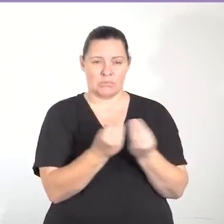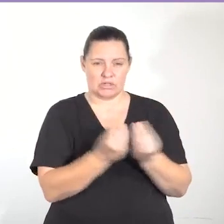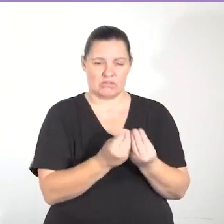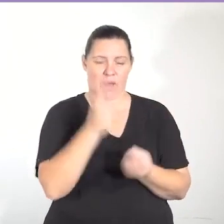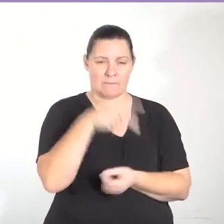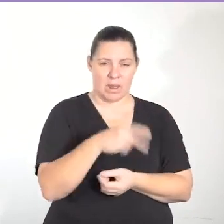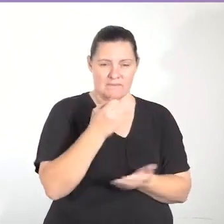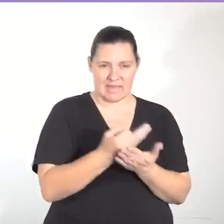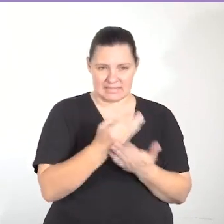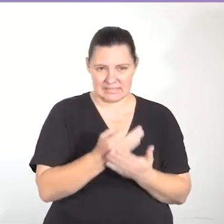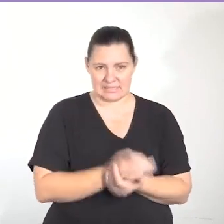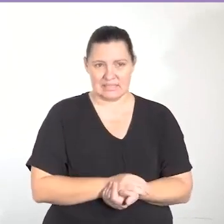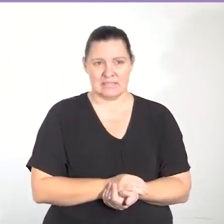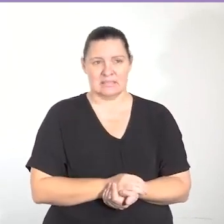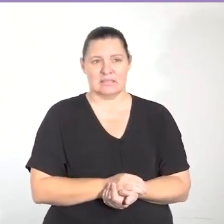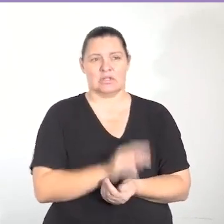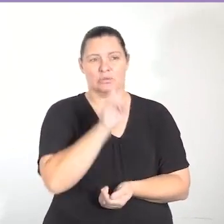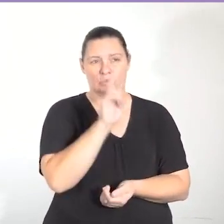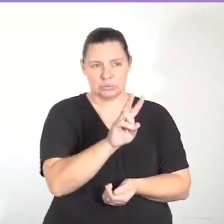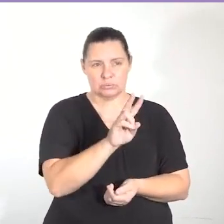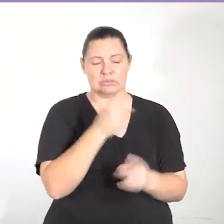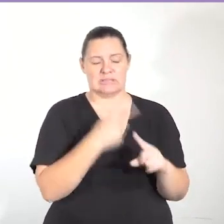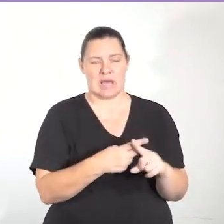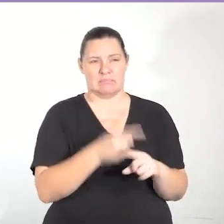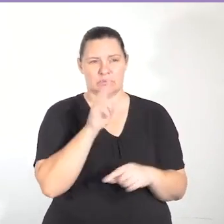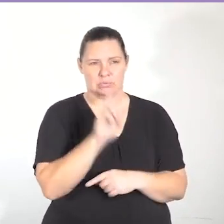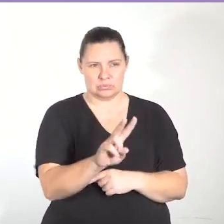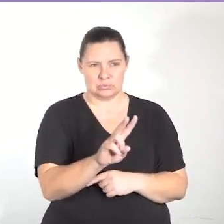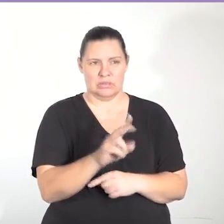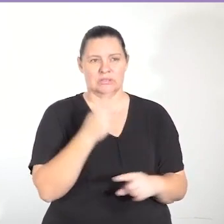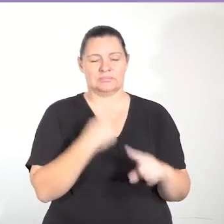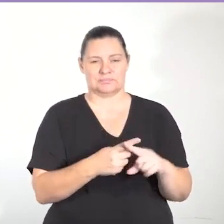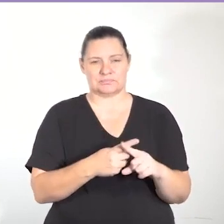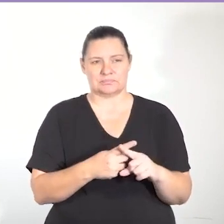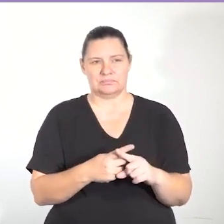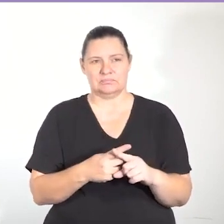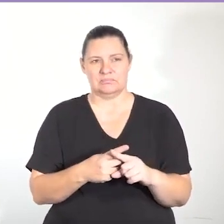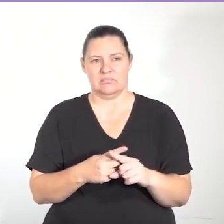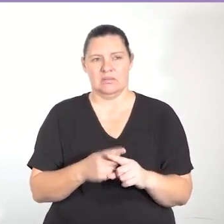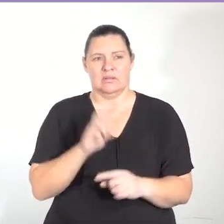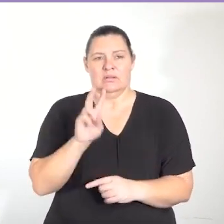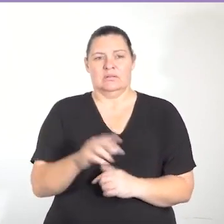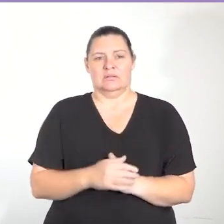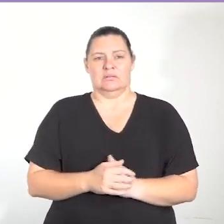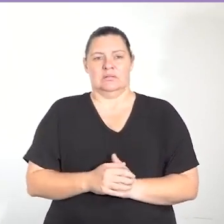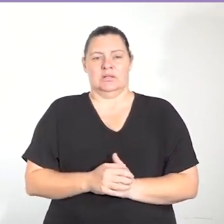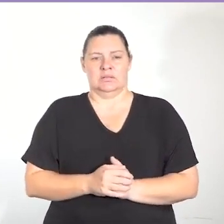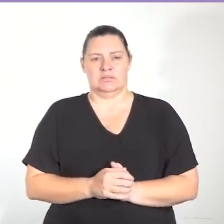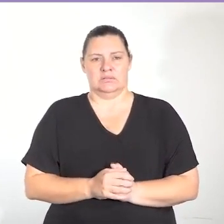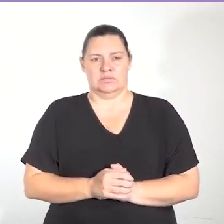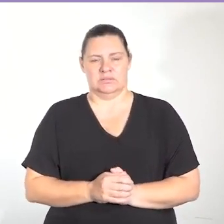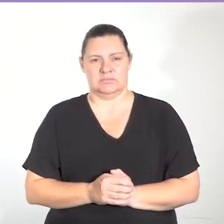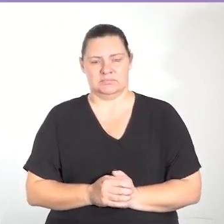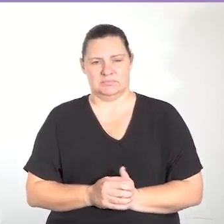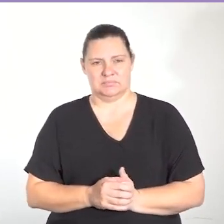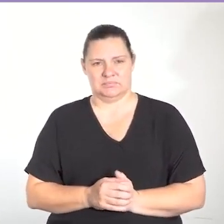product of its prime factors, then this is going to be 2 multiplied by 2 multiplied by 2. So 8 is equals to 2